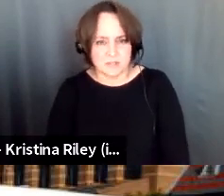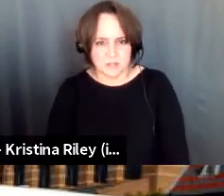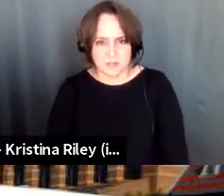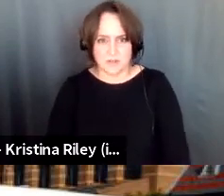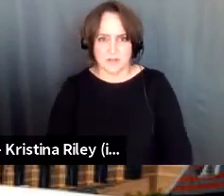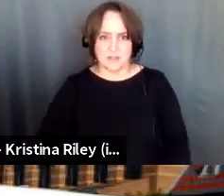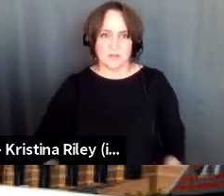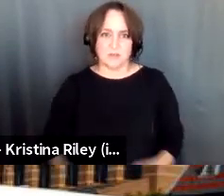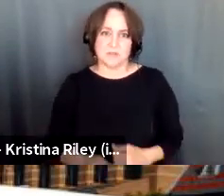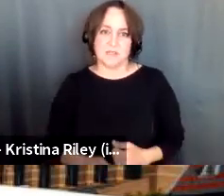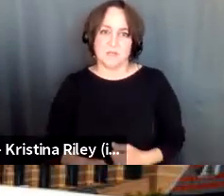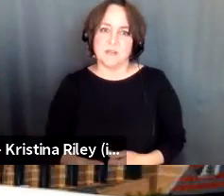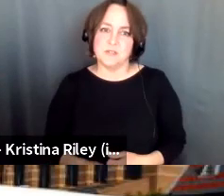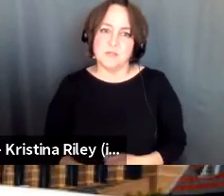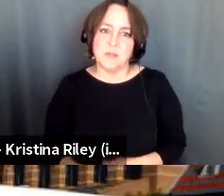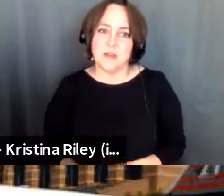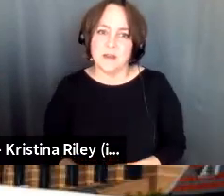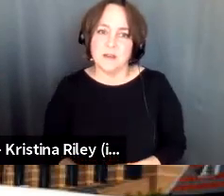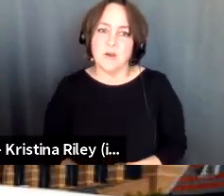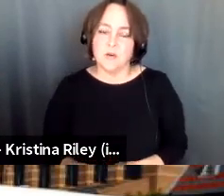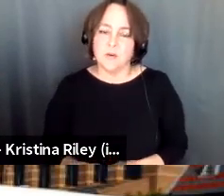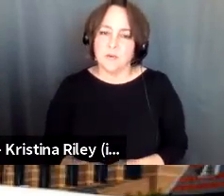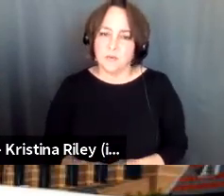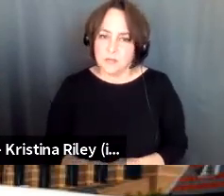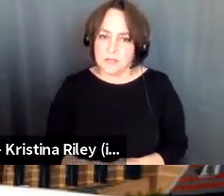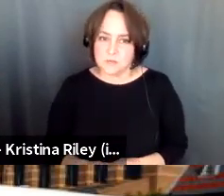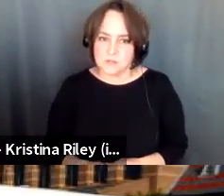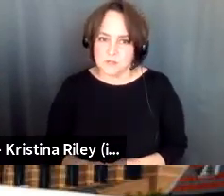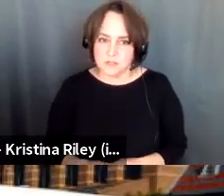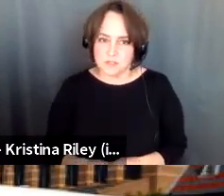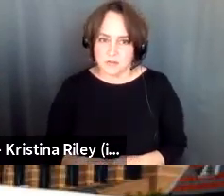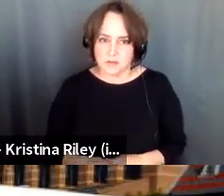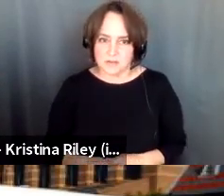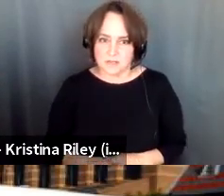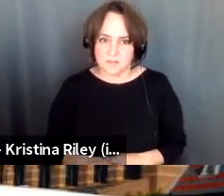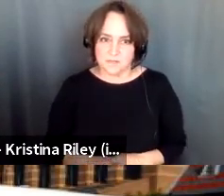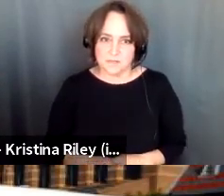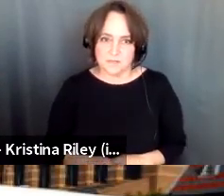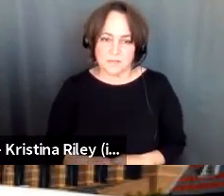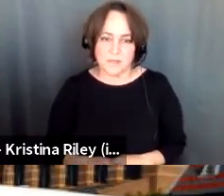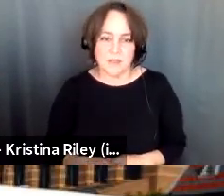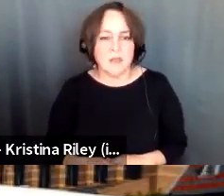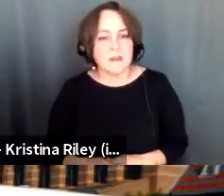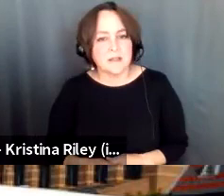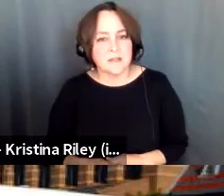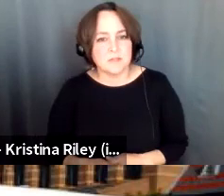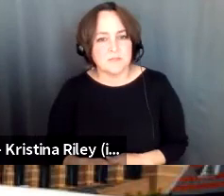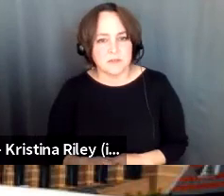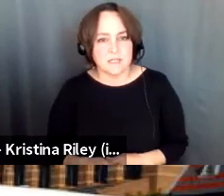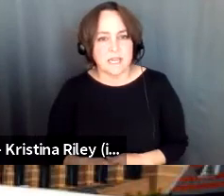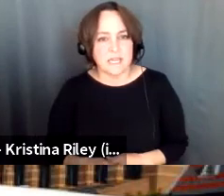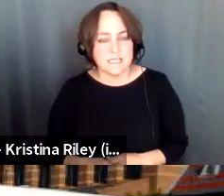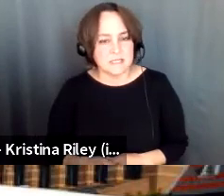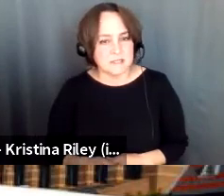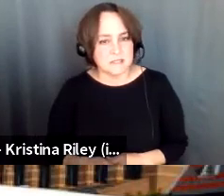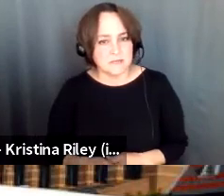brief history of Gallaudet University because you may not realize what's so special about Gallaudet. Gallaudet was founded